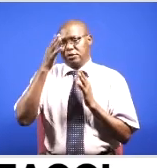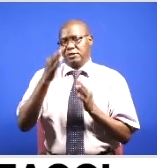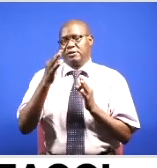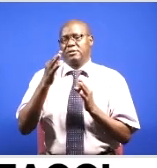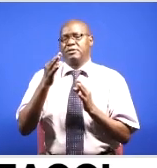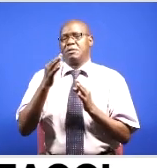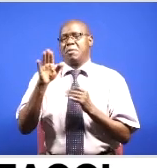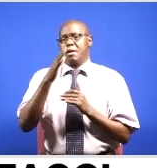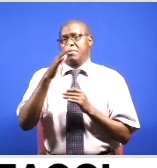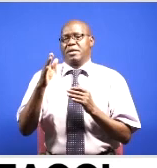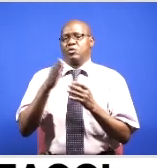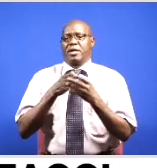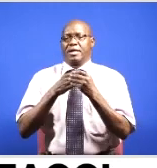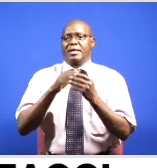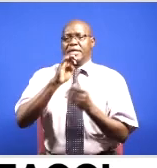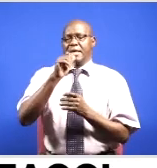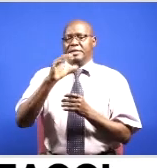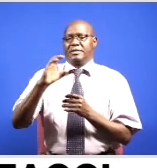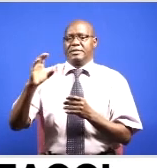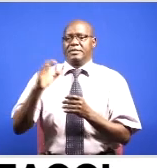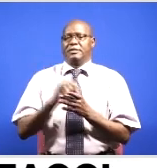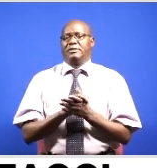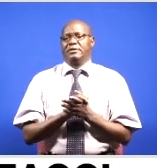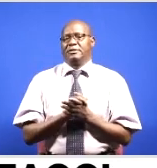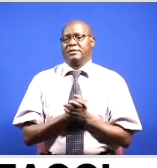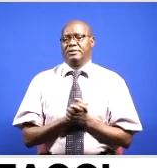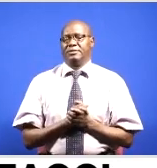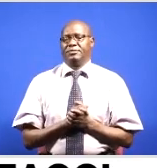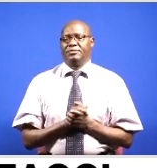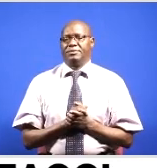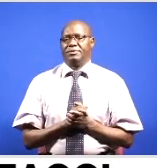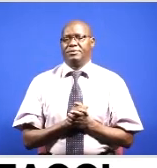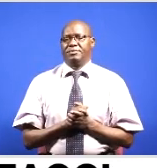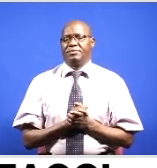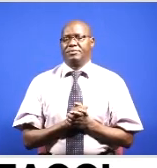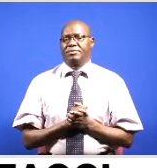EACC. It is not an easy task. Dickens Luvanda, Hope TV News Watch.